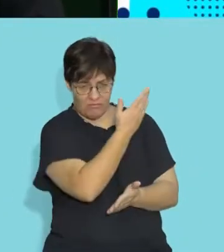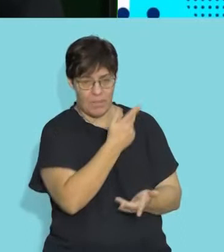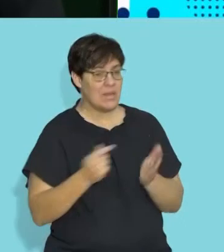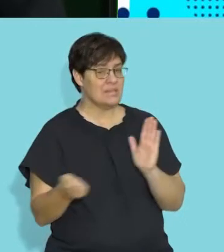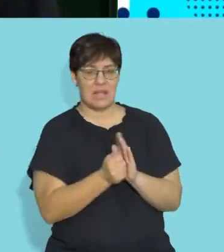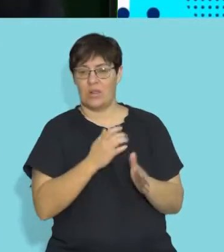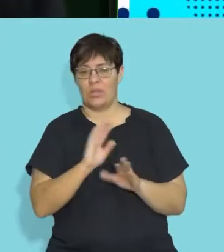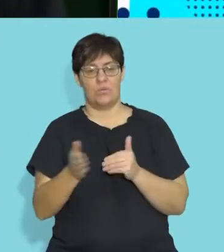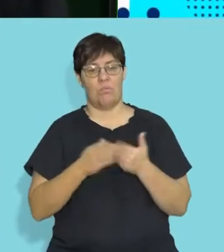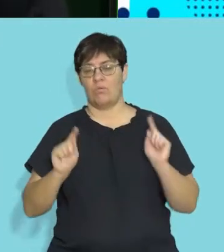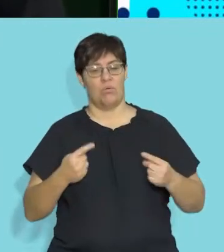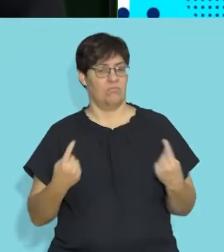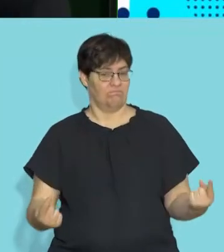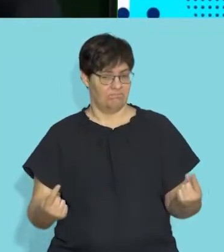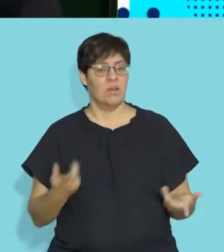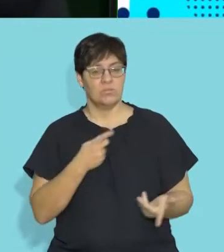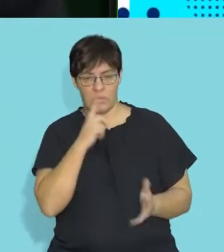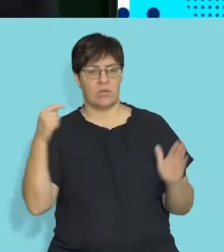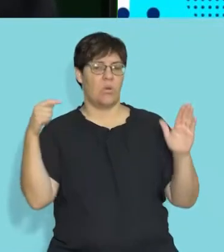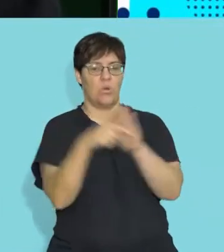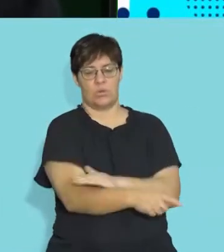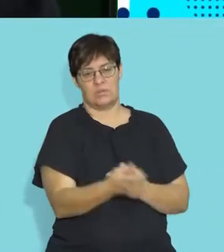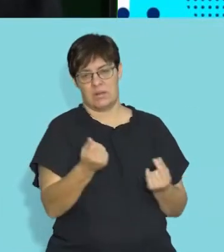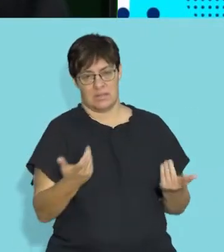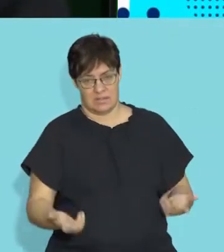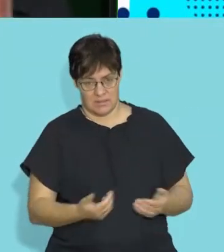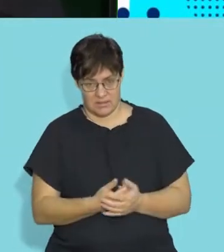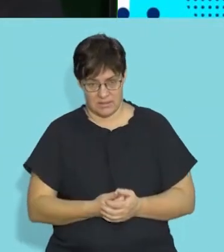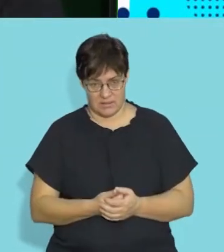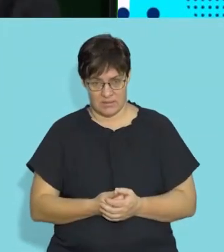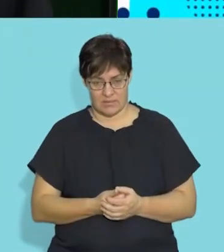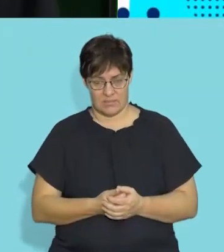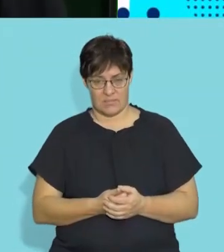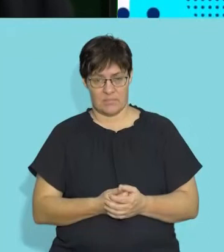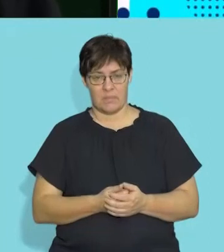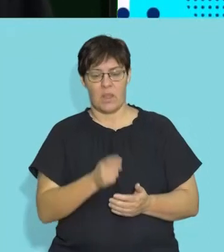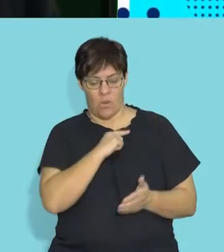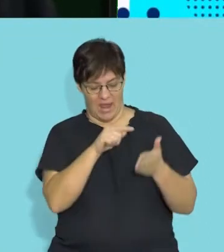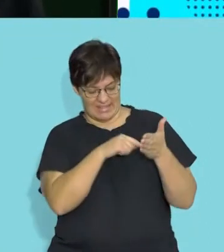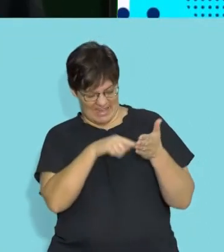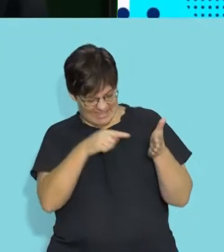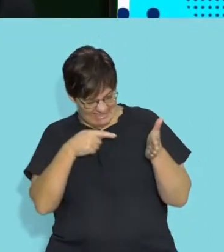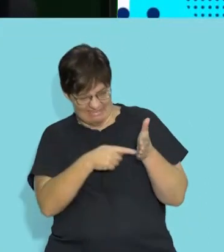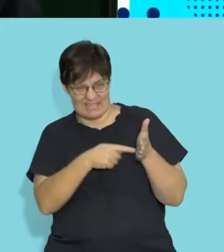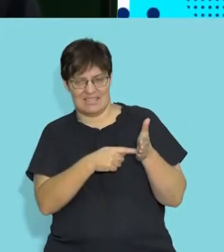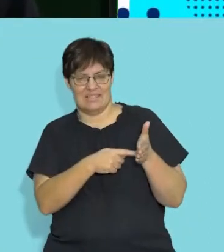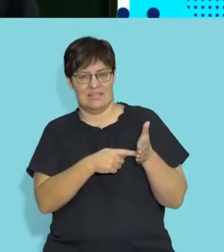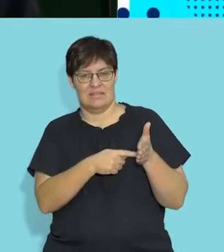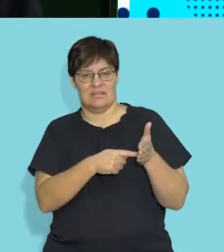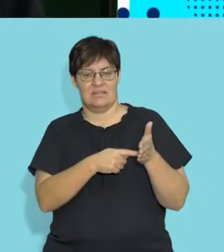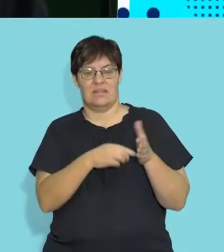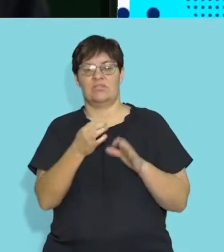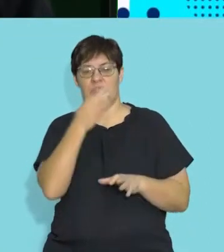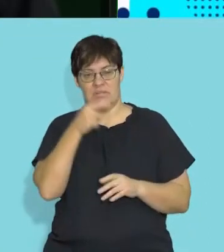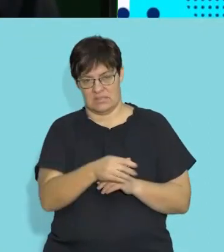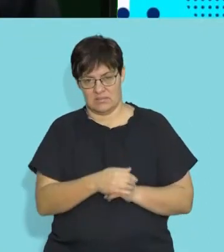it can become obsolete. There can be expiry dates on this year, and obviously, once the expiry date appears on that